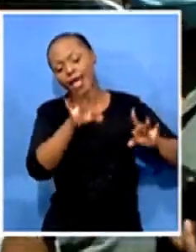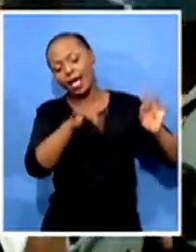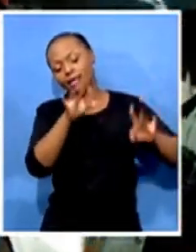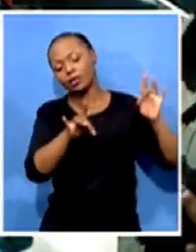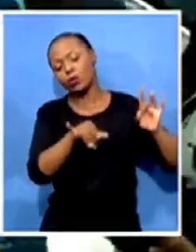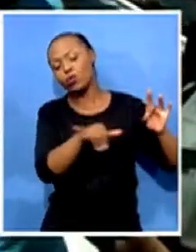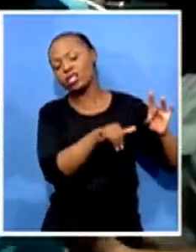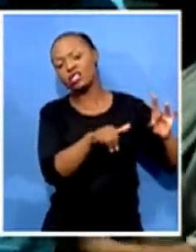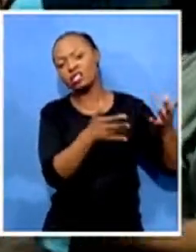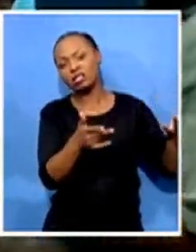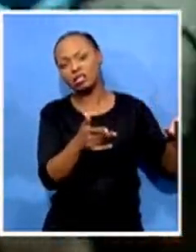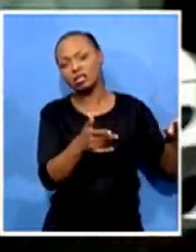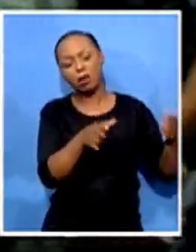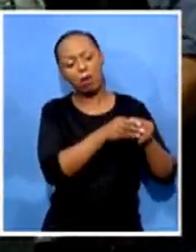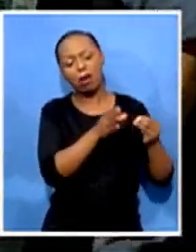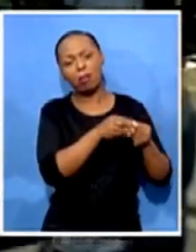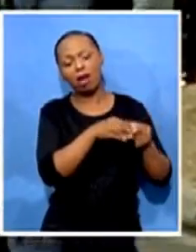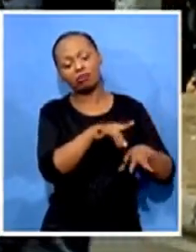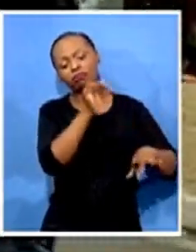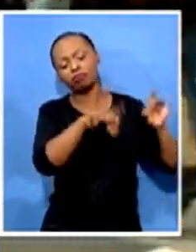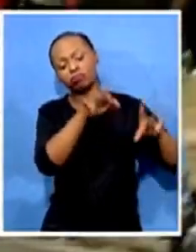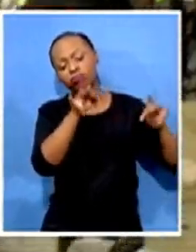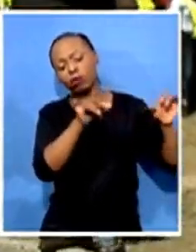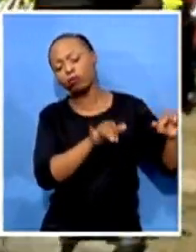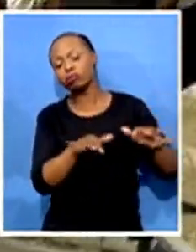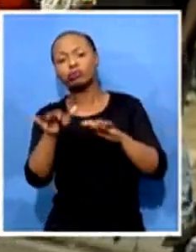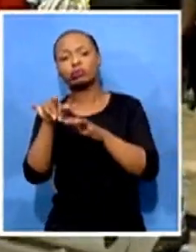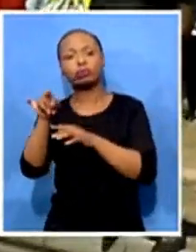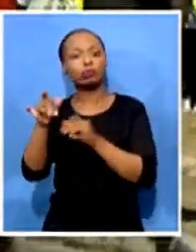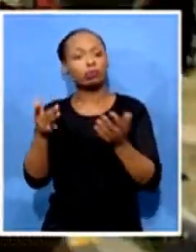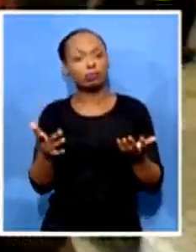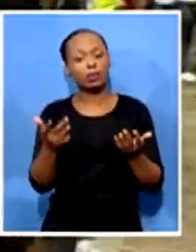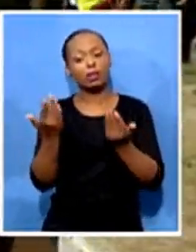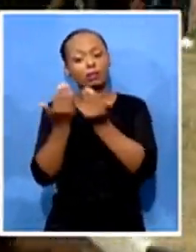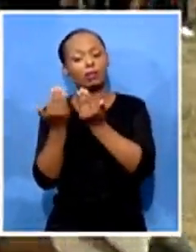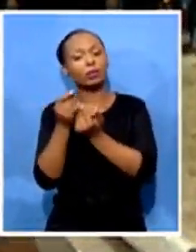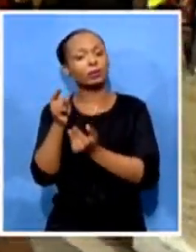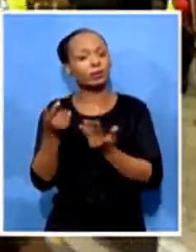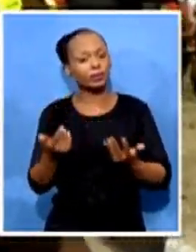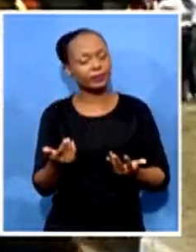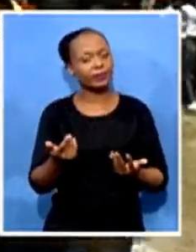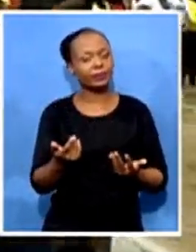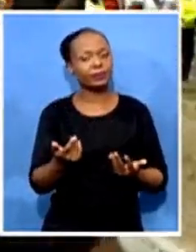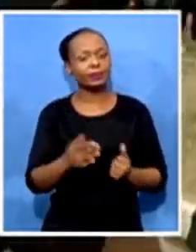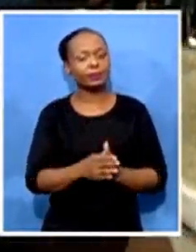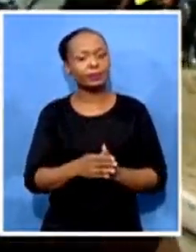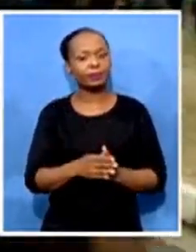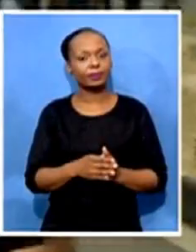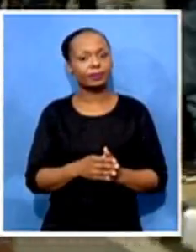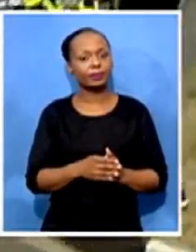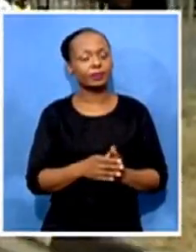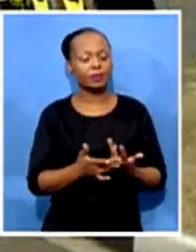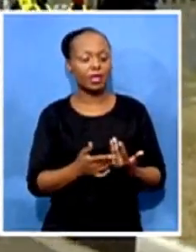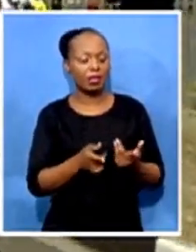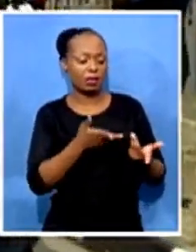police to the front of Brackenfell High School. Tried there, of course, to get us some comment, but at this stage, telling us